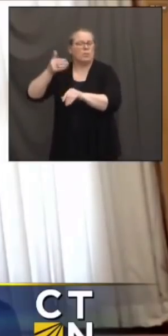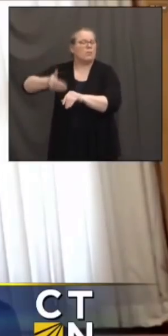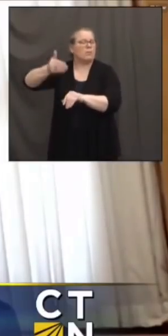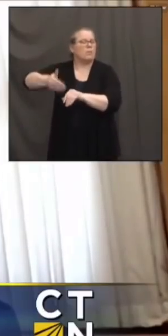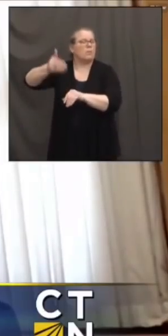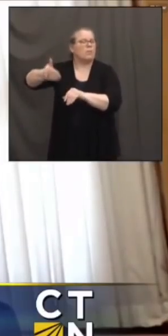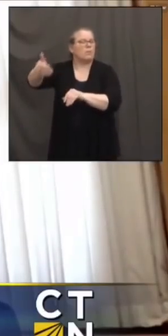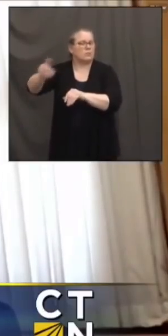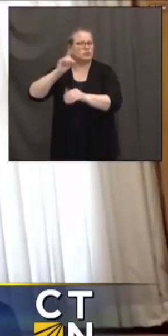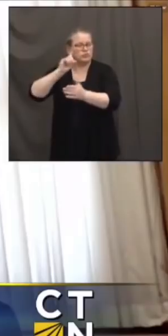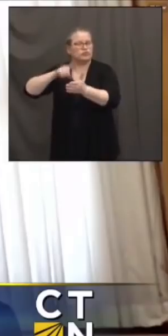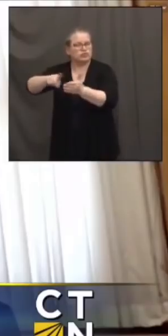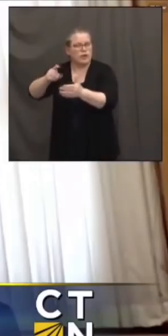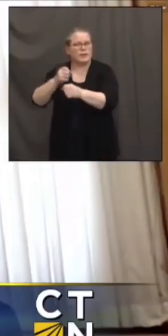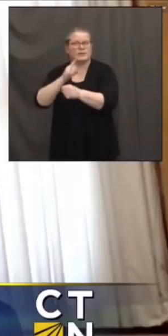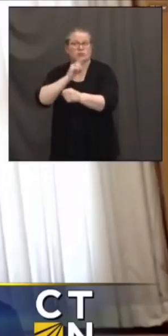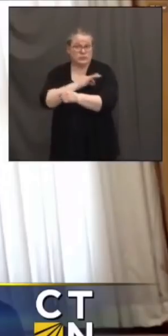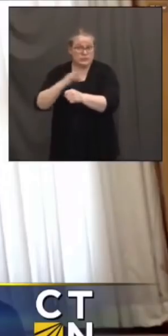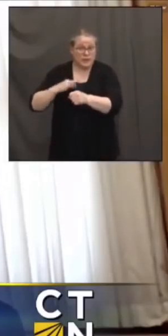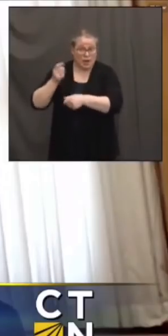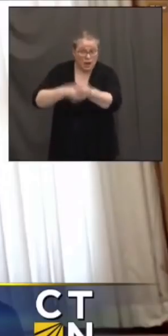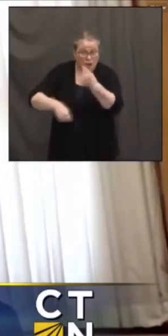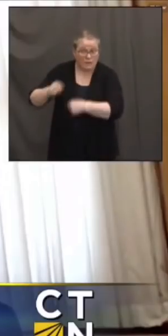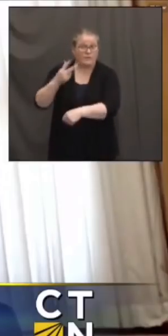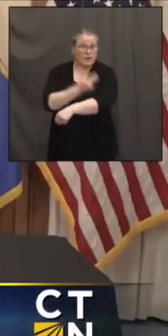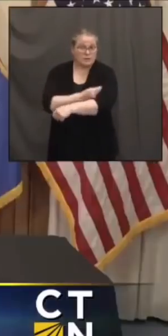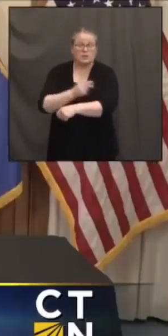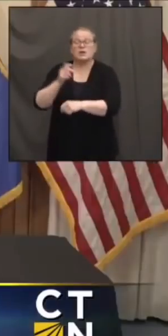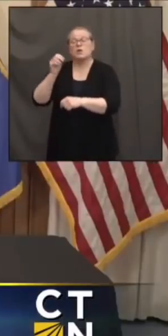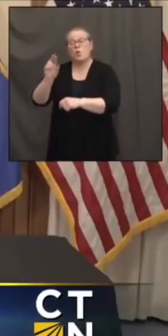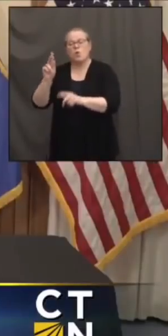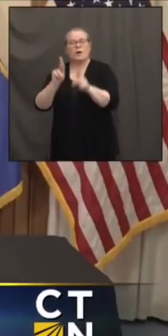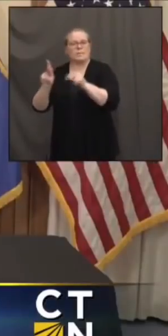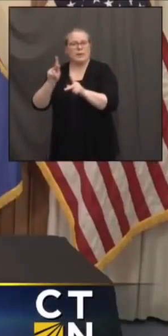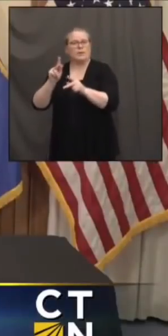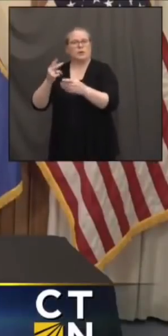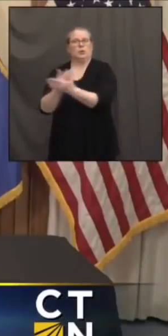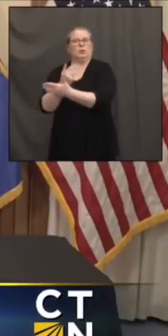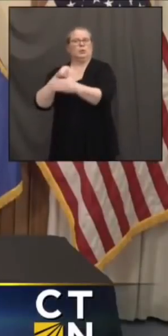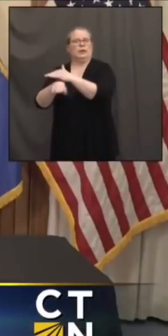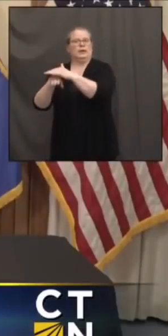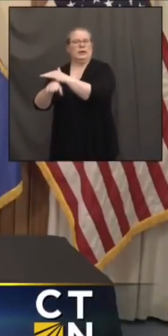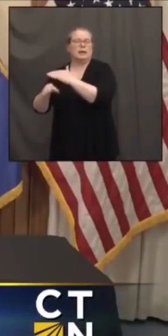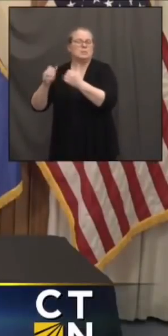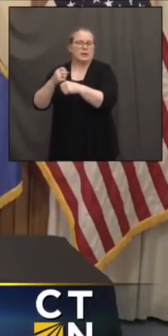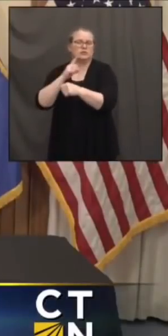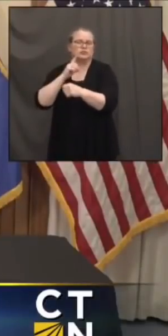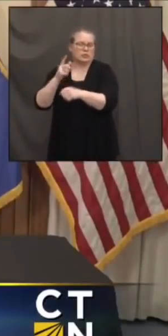we think we think that we've got that well covered at this point. Okay, thanks very much. That's it for me.